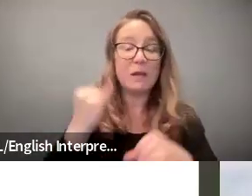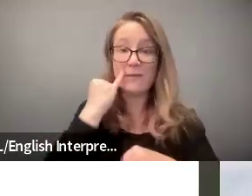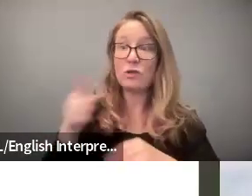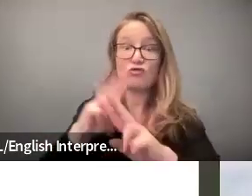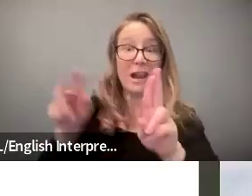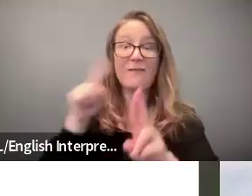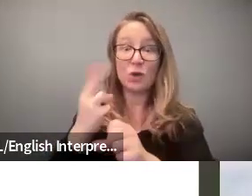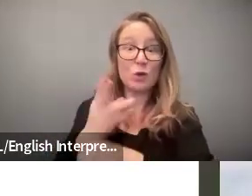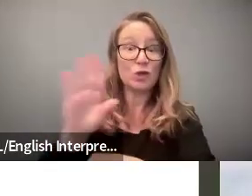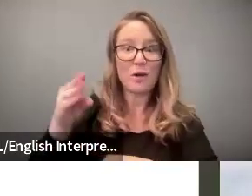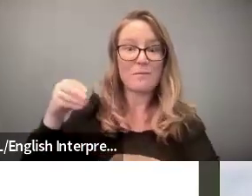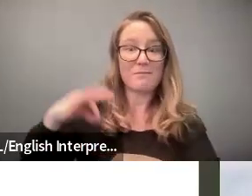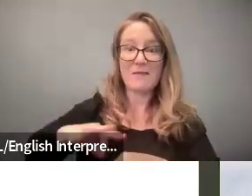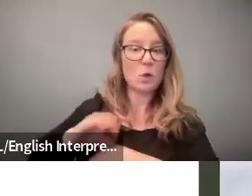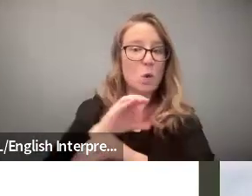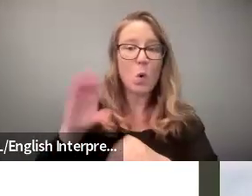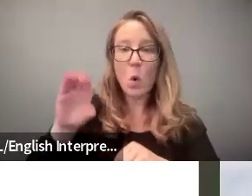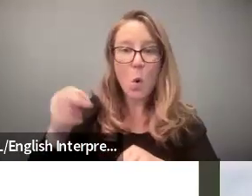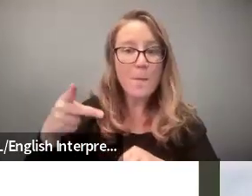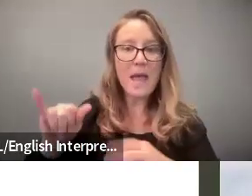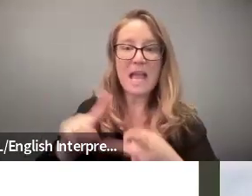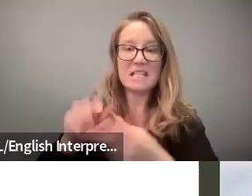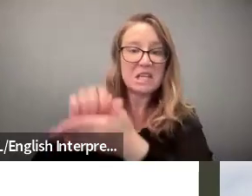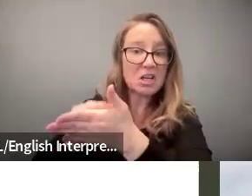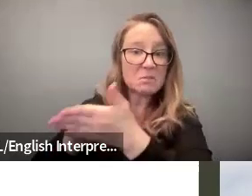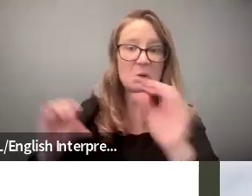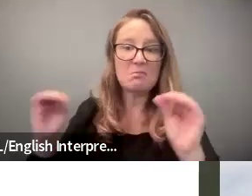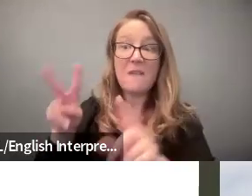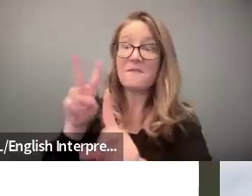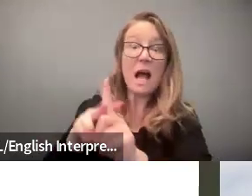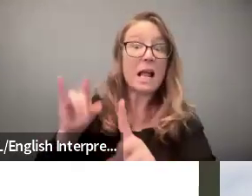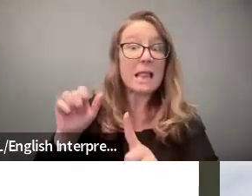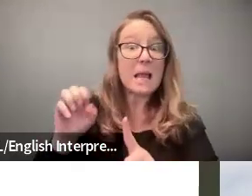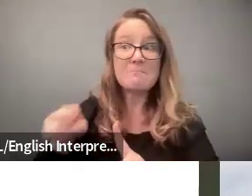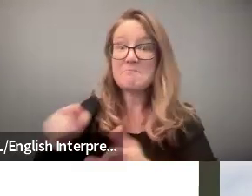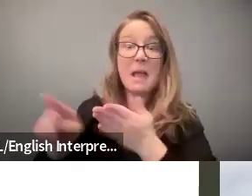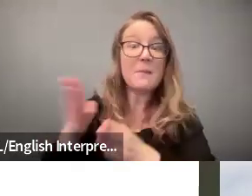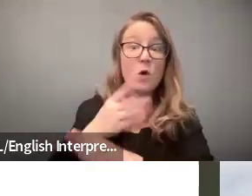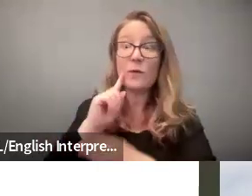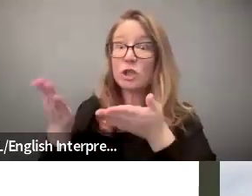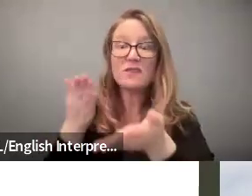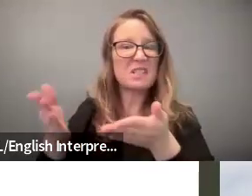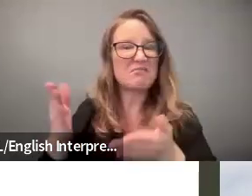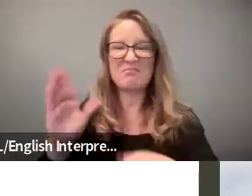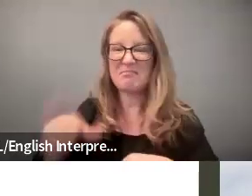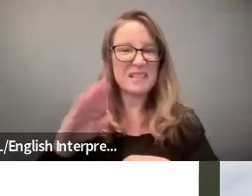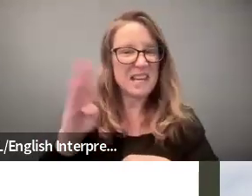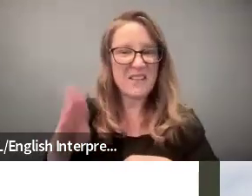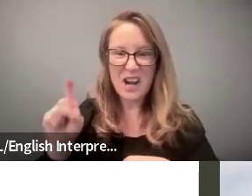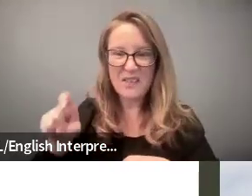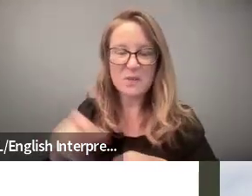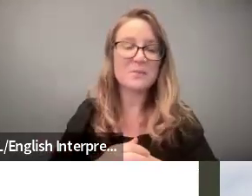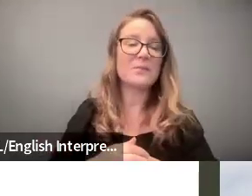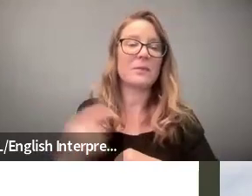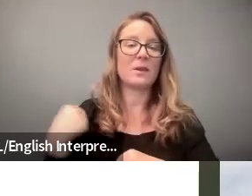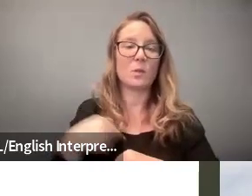benefits, there are no copays, no deductibles, and you never need to file a claim or pay upfront for services. Instead,